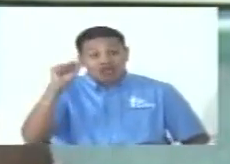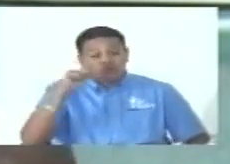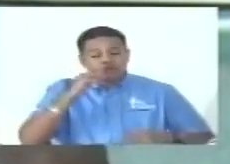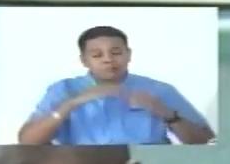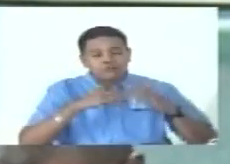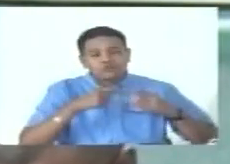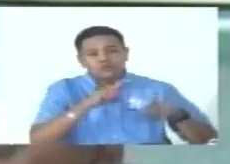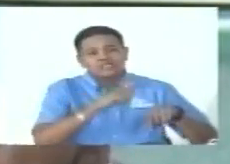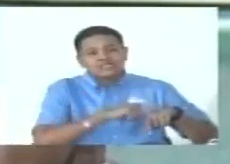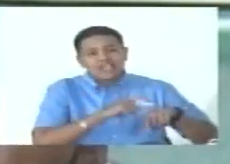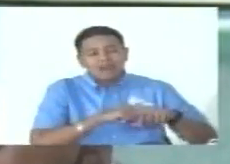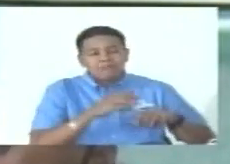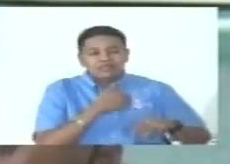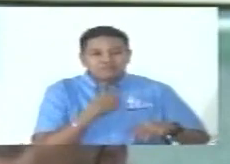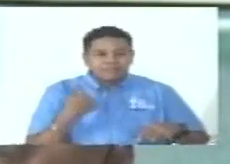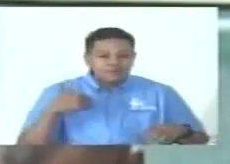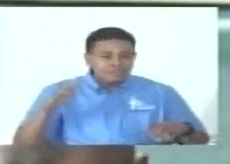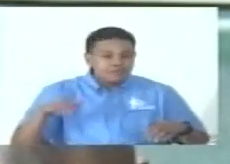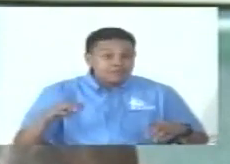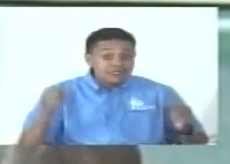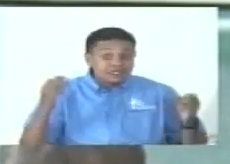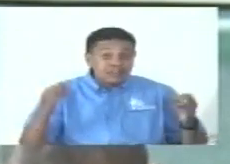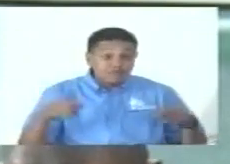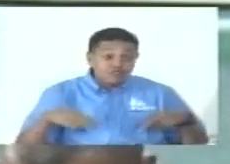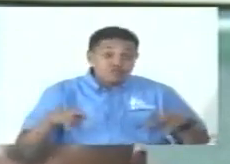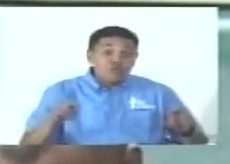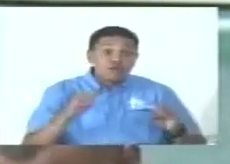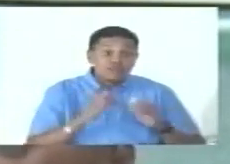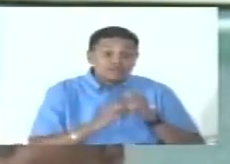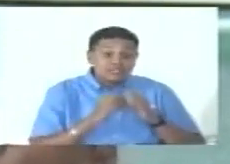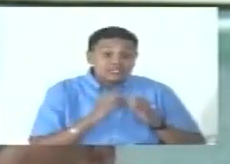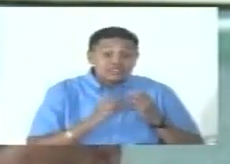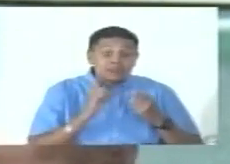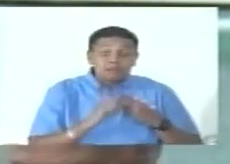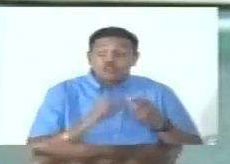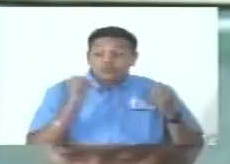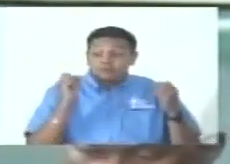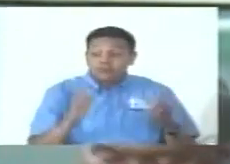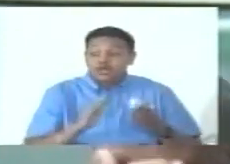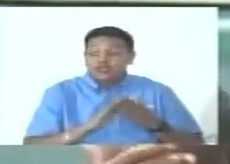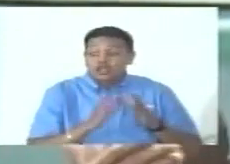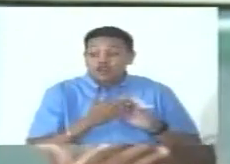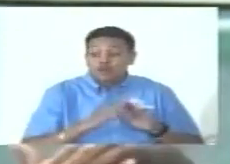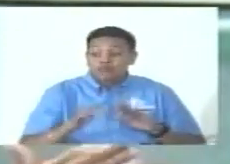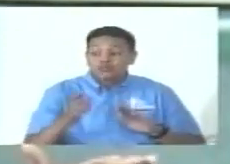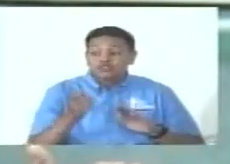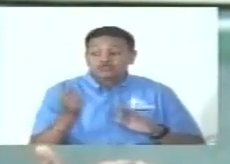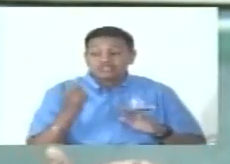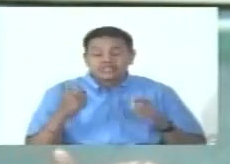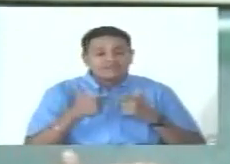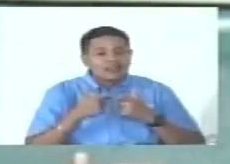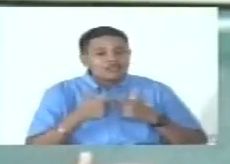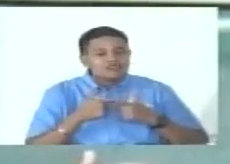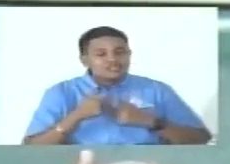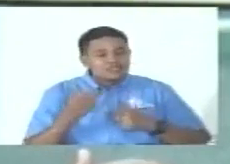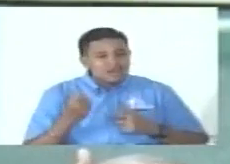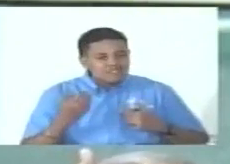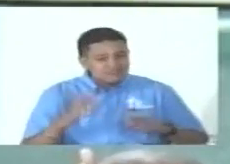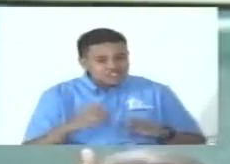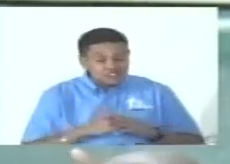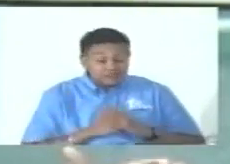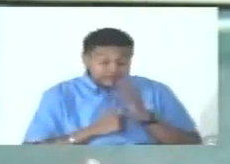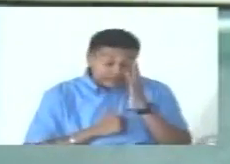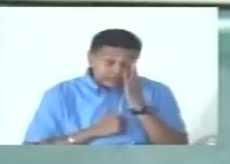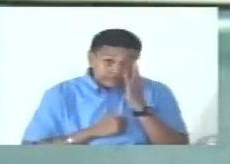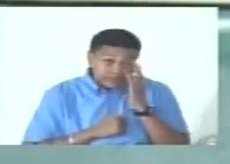Parliament. Several roadways were also constructed, and many communities received electricity.